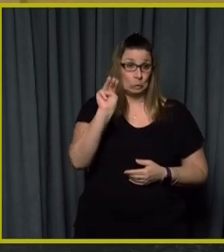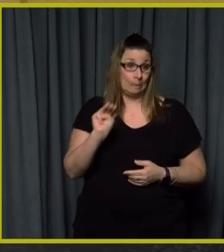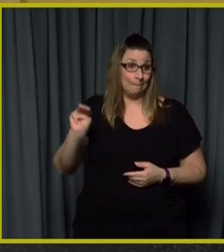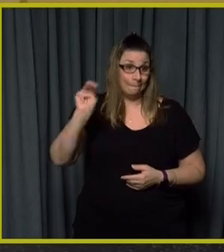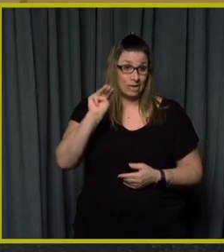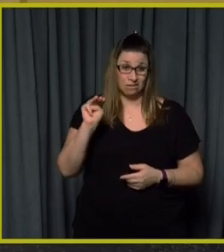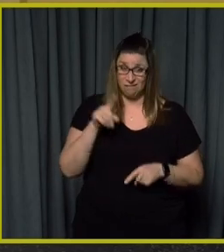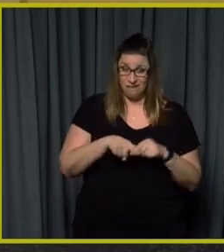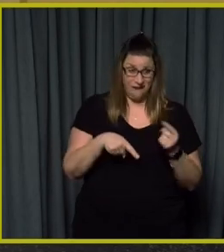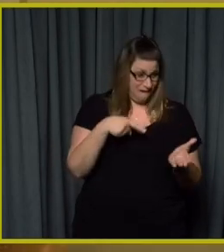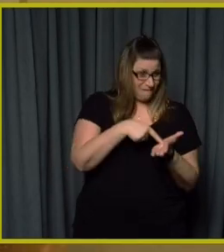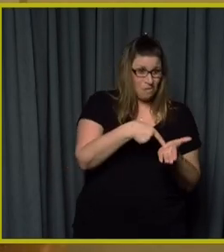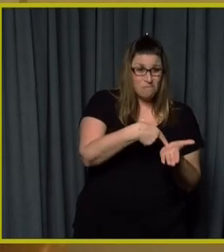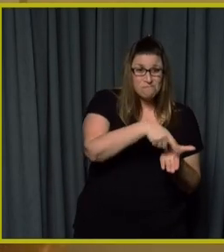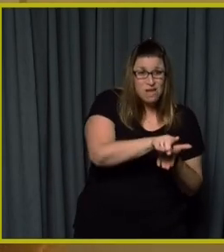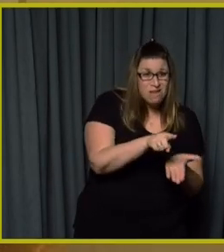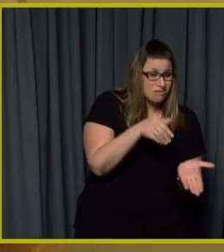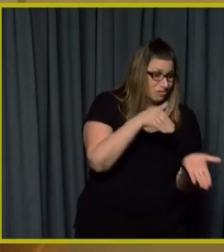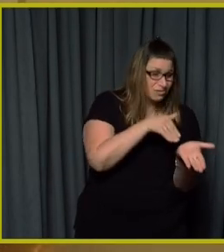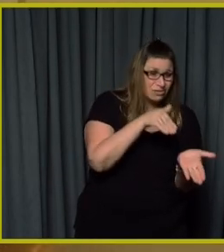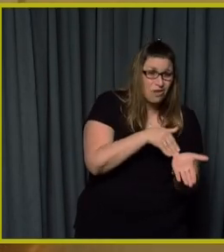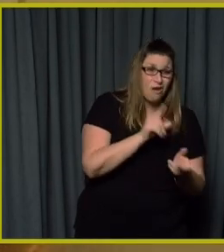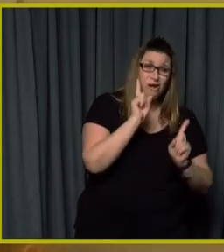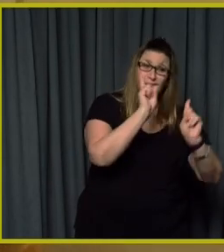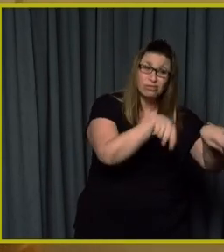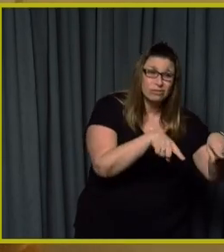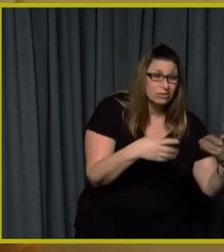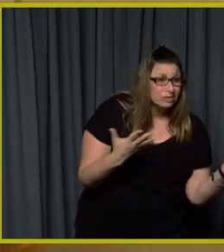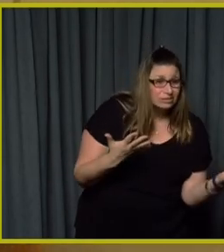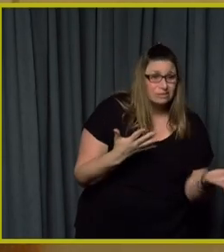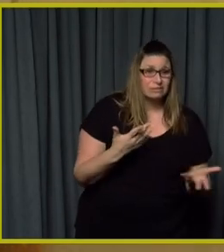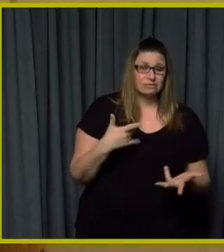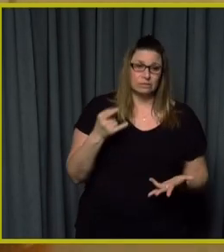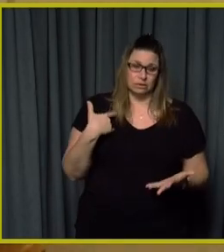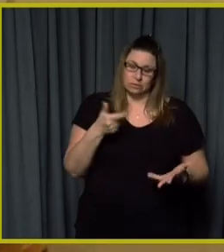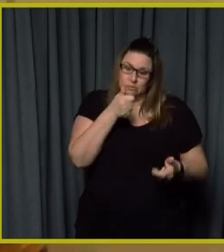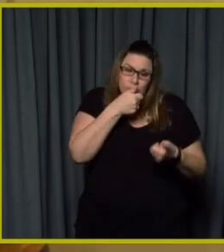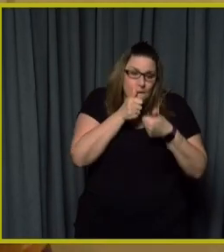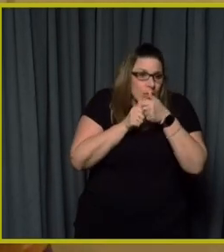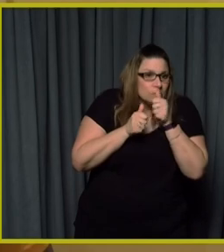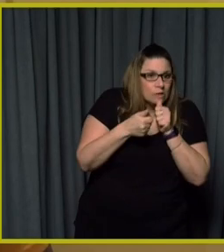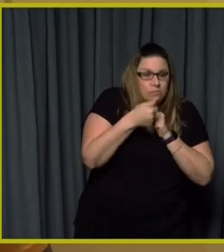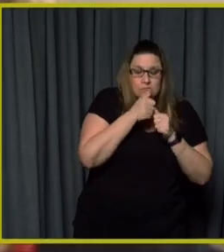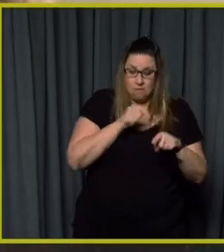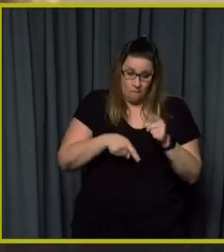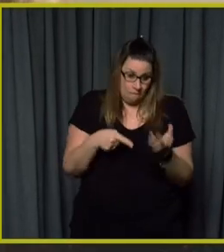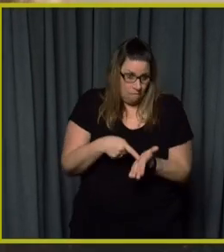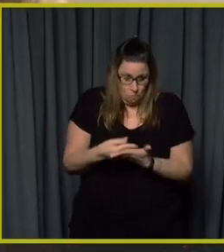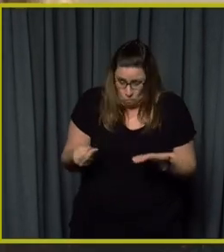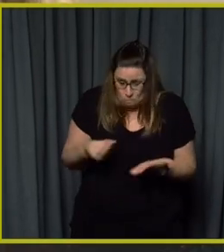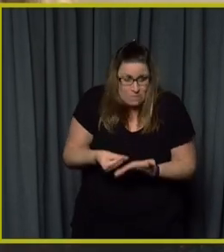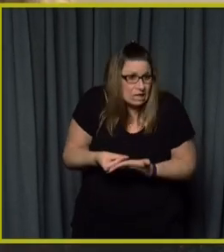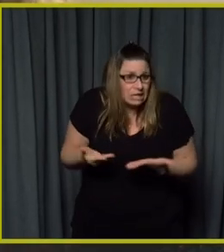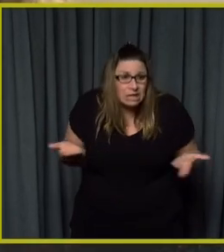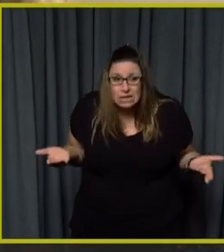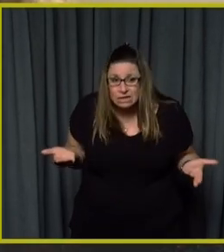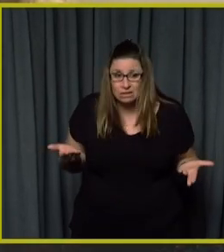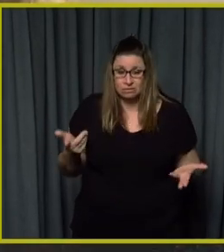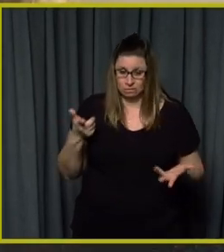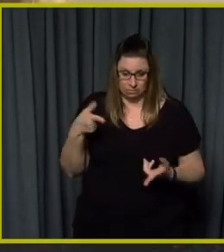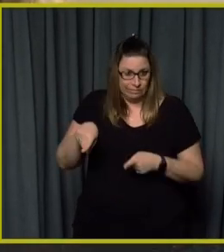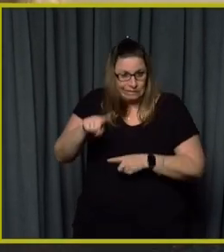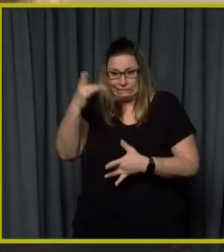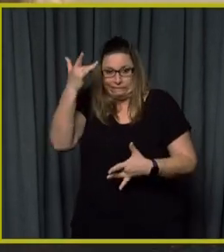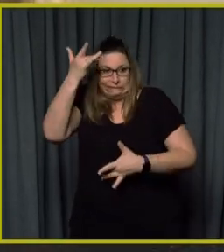and had to take out loans or suffered other financial hardships simply because they got sick? The prescription drug